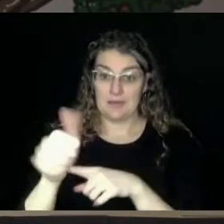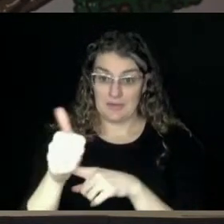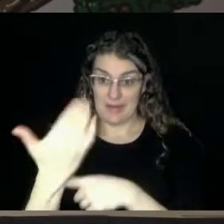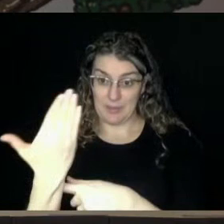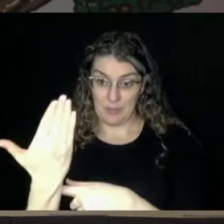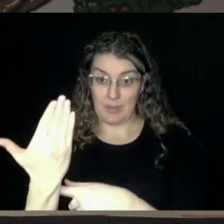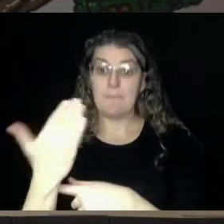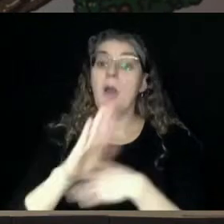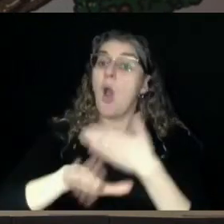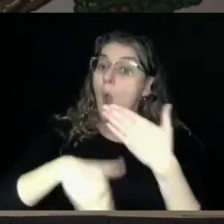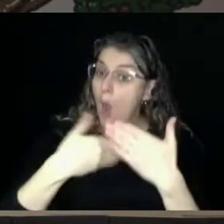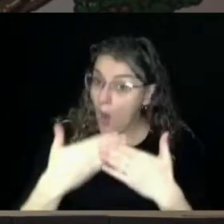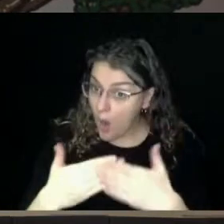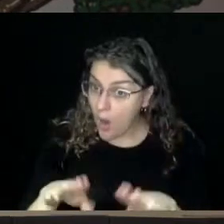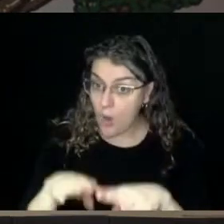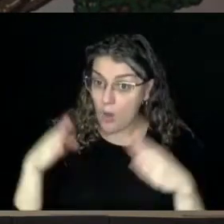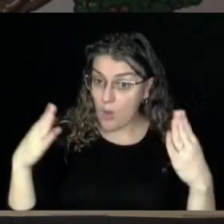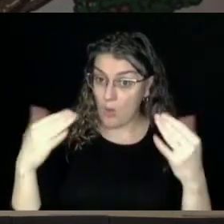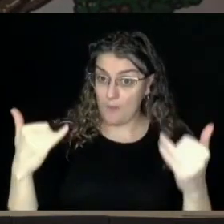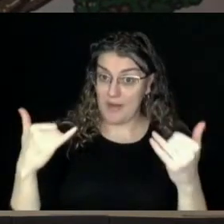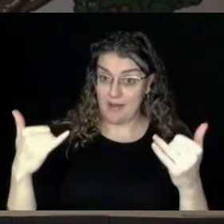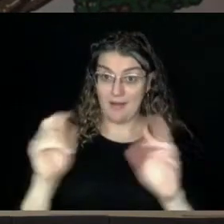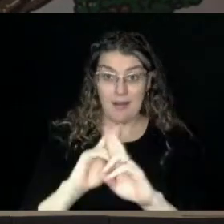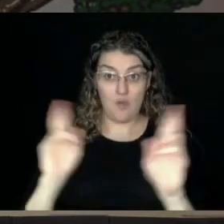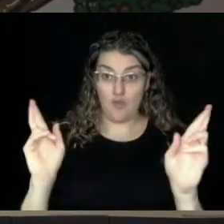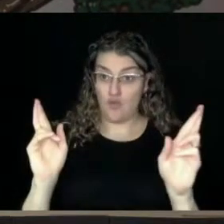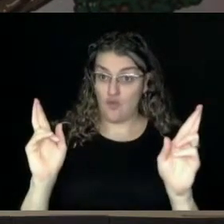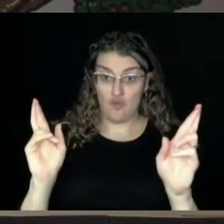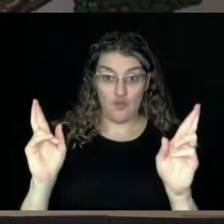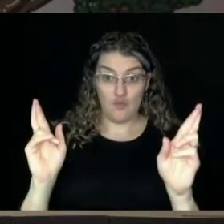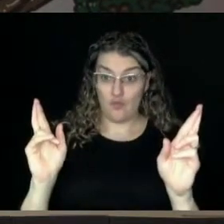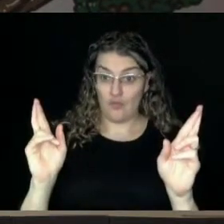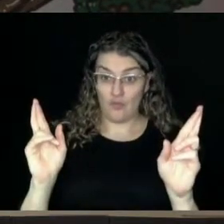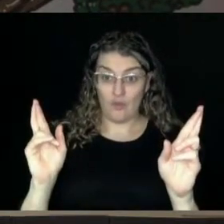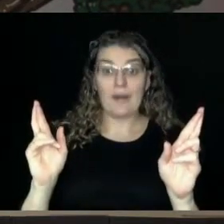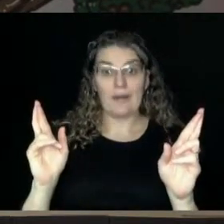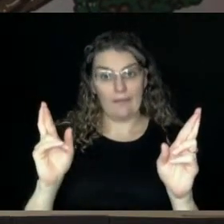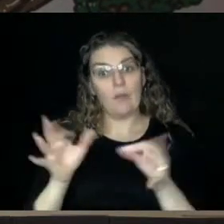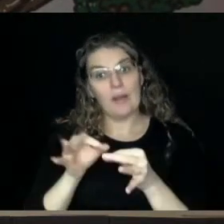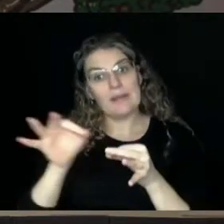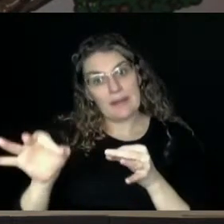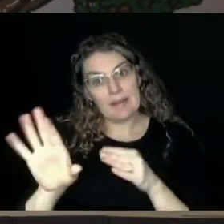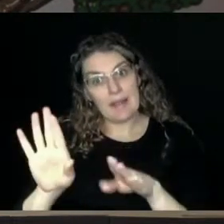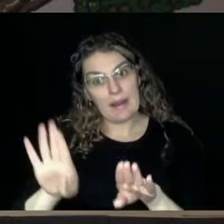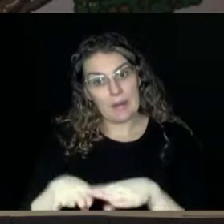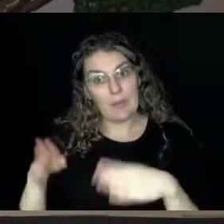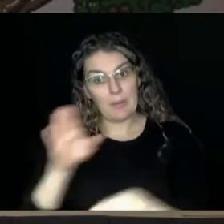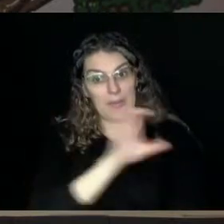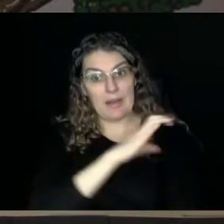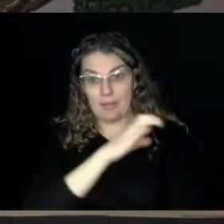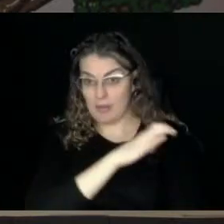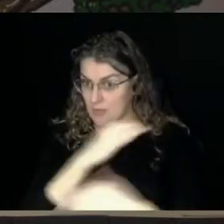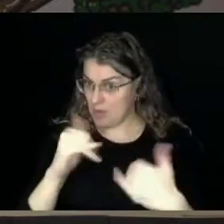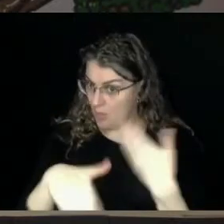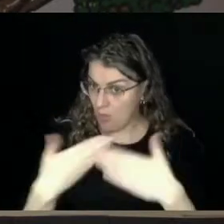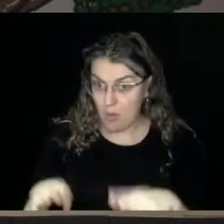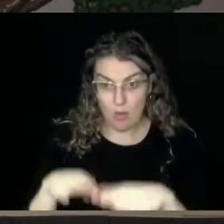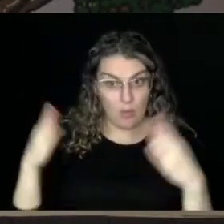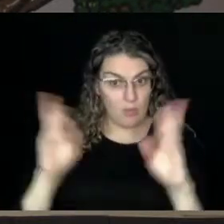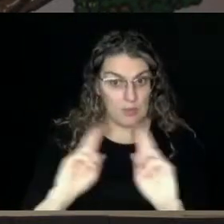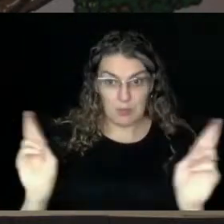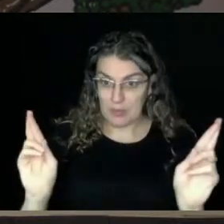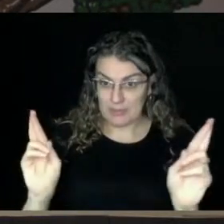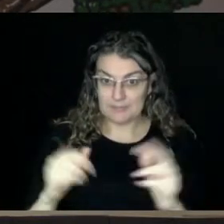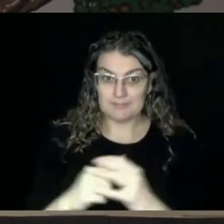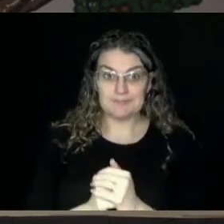sites are open as usual now as of this later on this morning. I want to offer